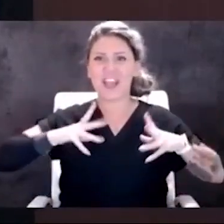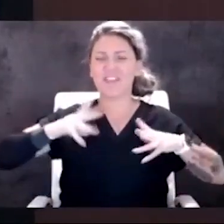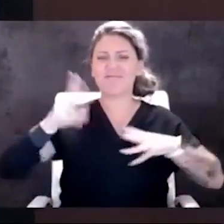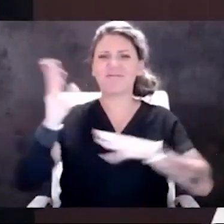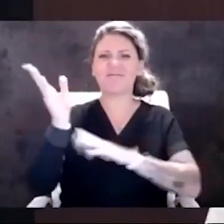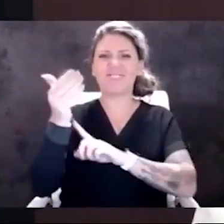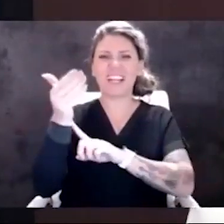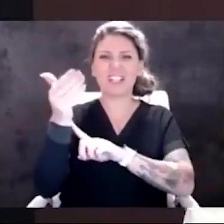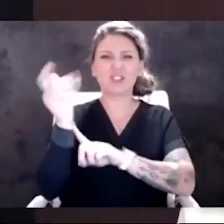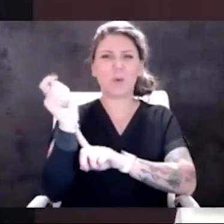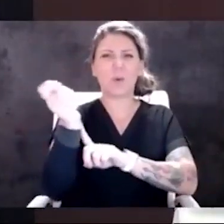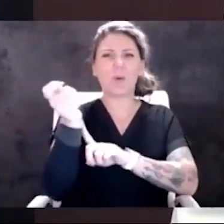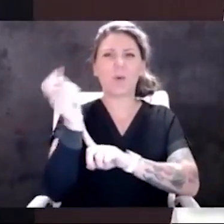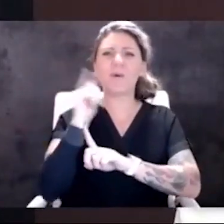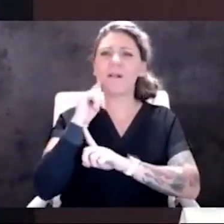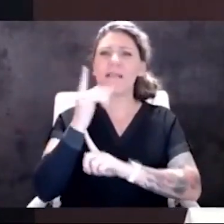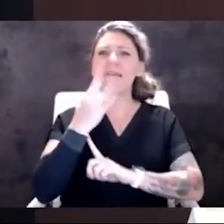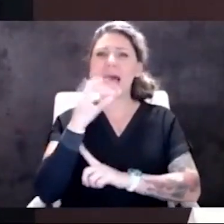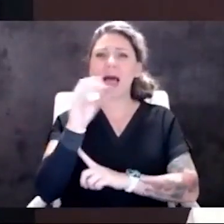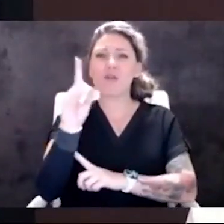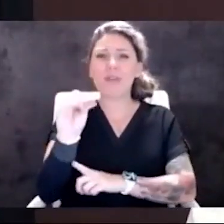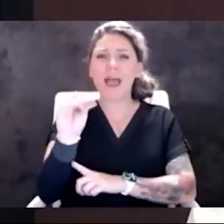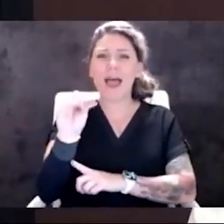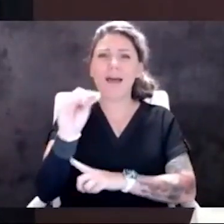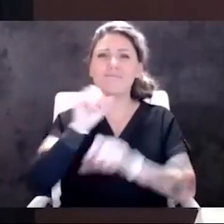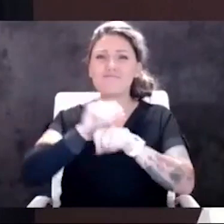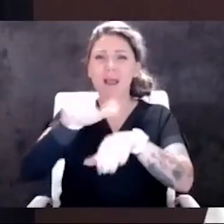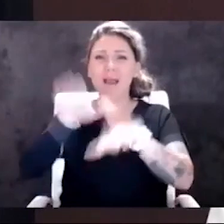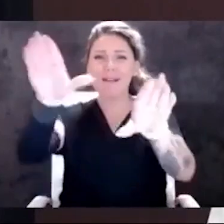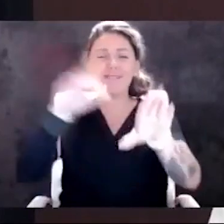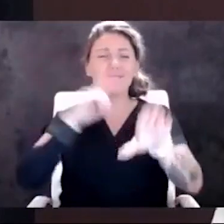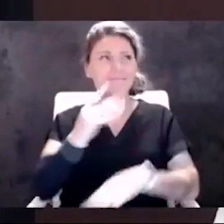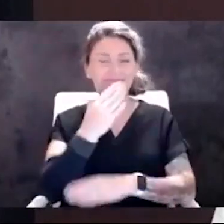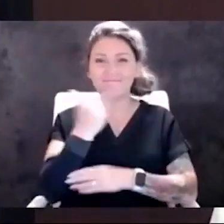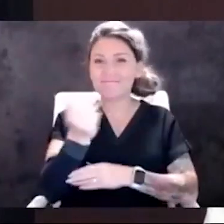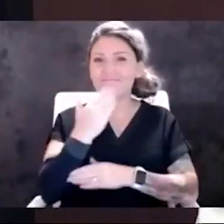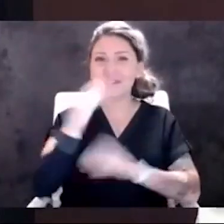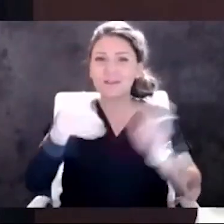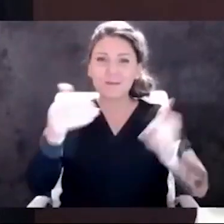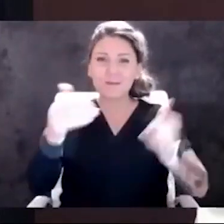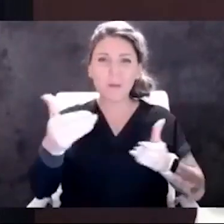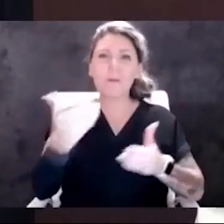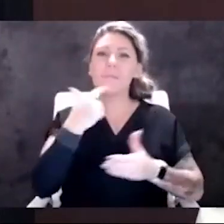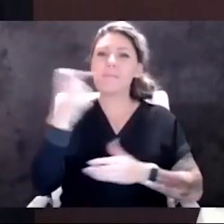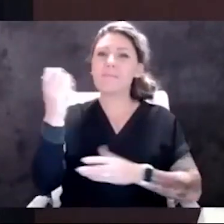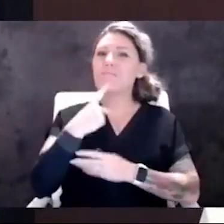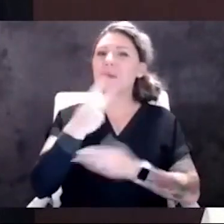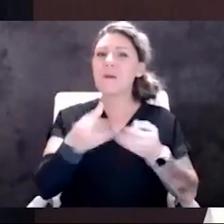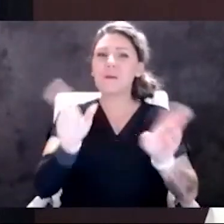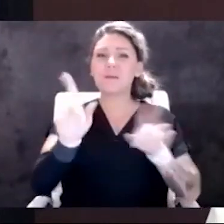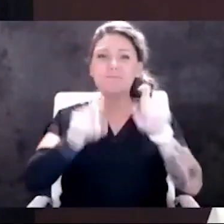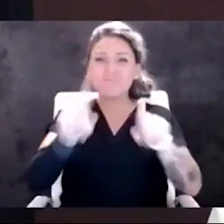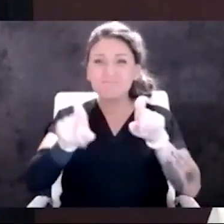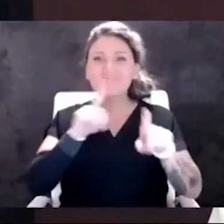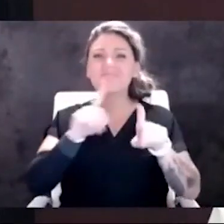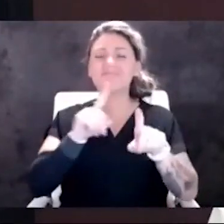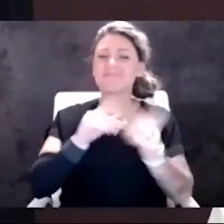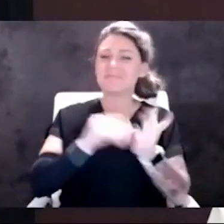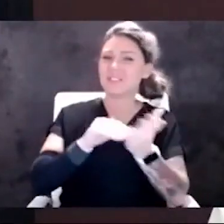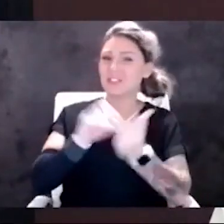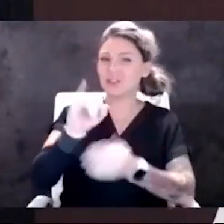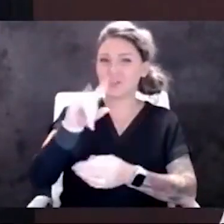Mountains, which was the best. Welcome back to Open Mics with Dr. Stites. You can find me here every Wednesday talking about all things